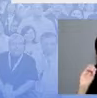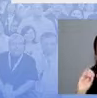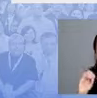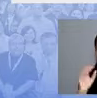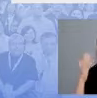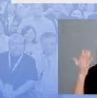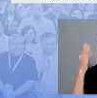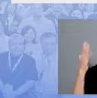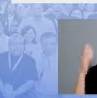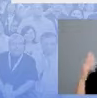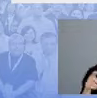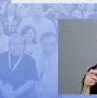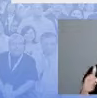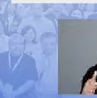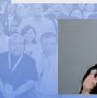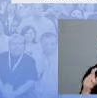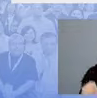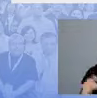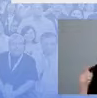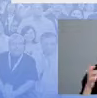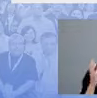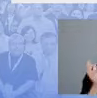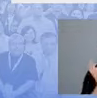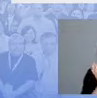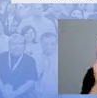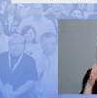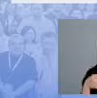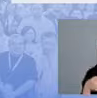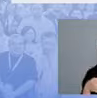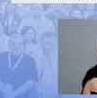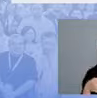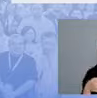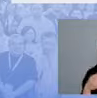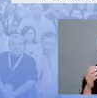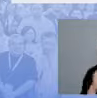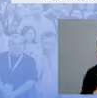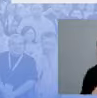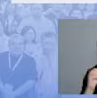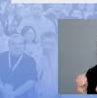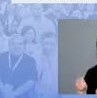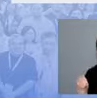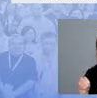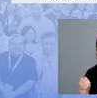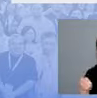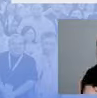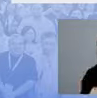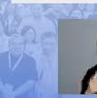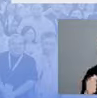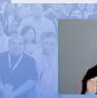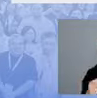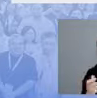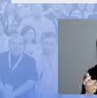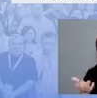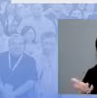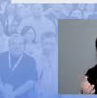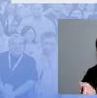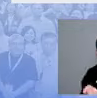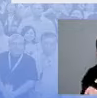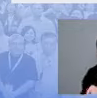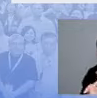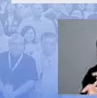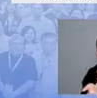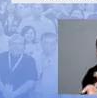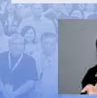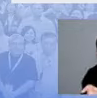achievement of this particular multi-stakeholder committee. And now we're actually moving on in educating the community to pay the current tax that they're